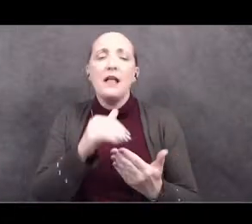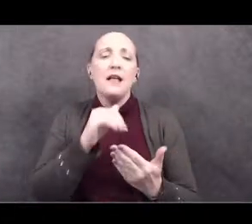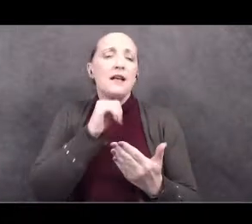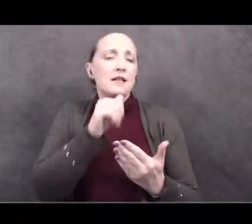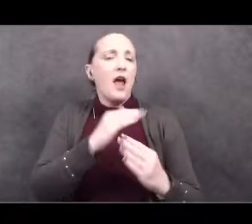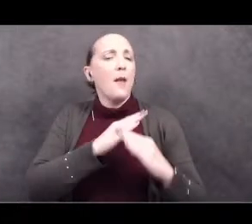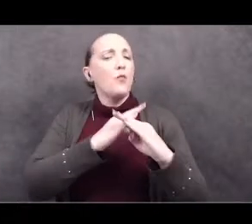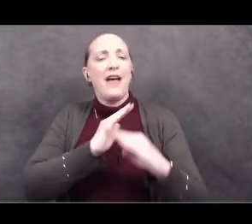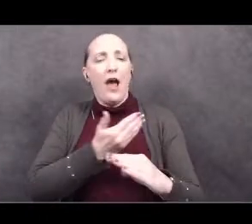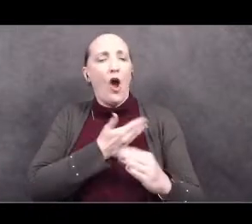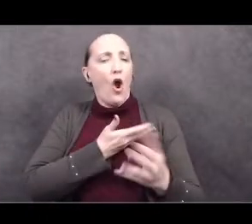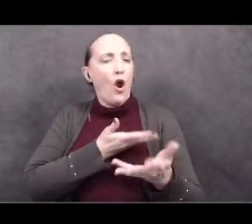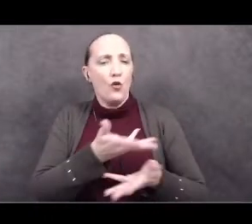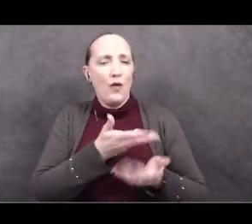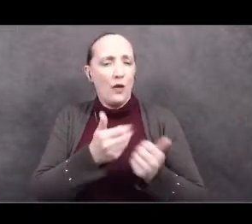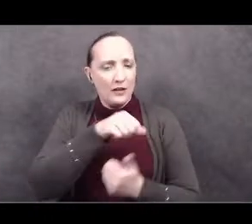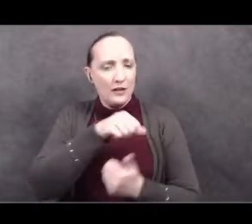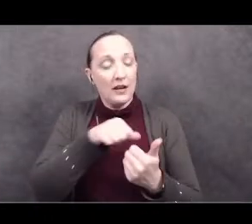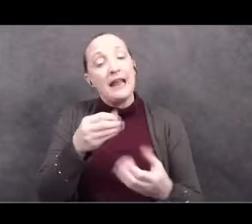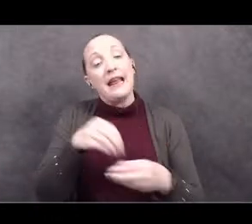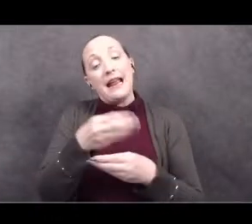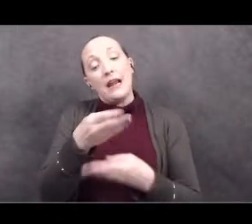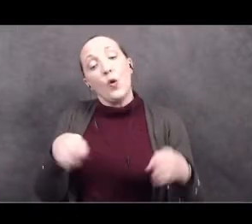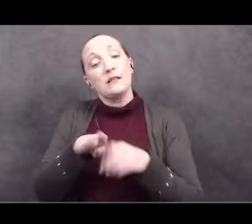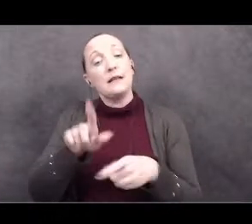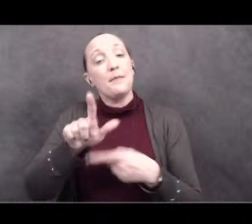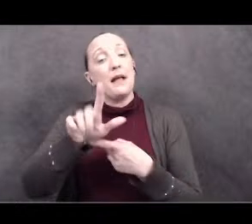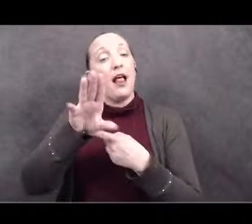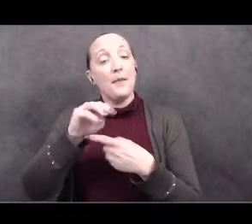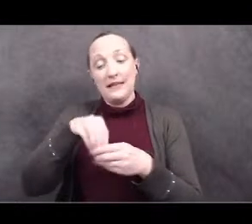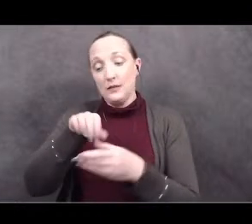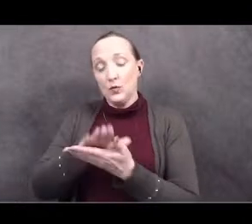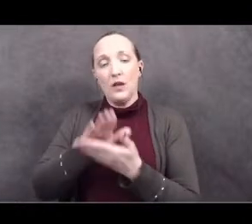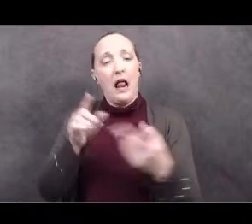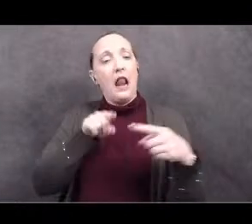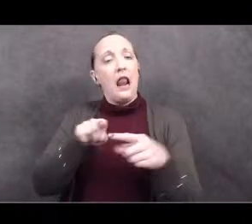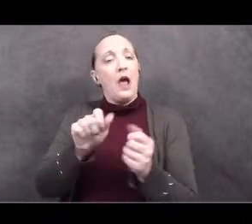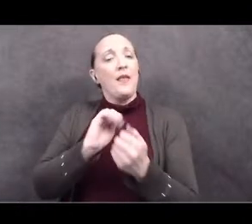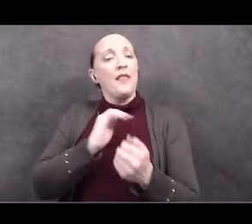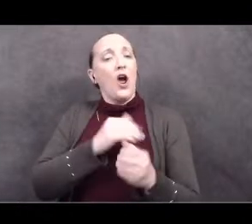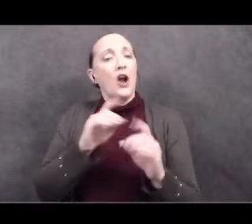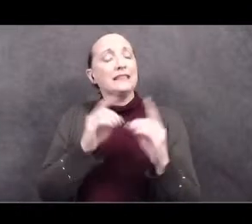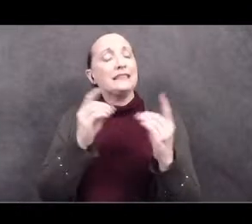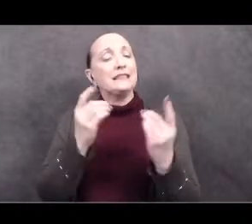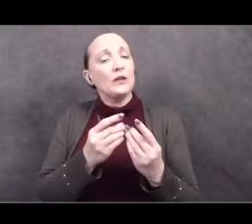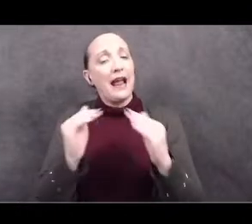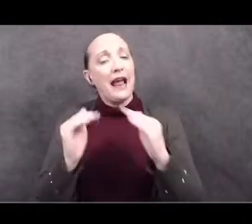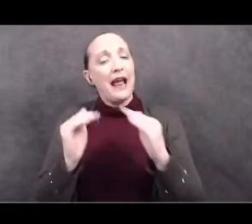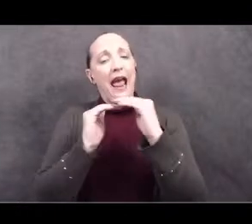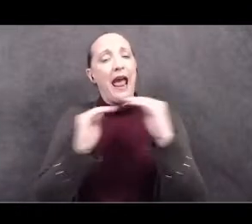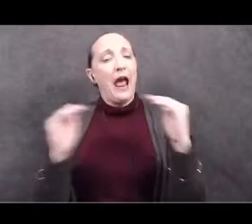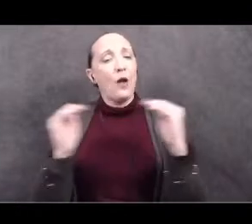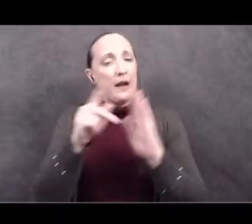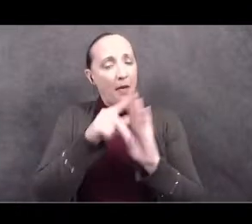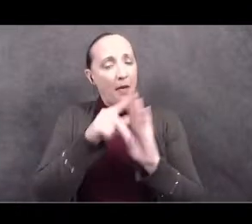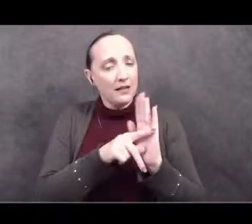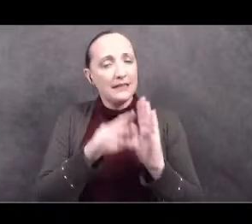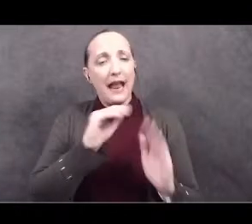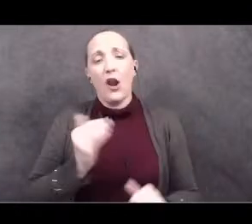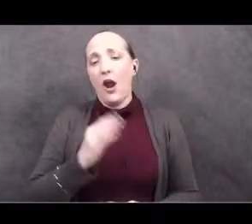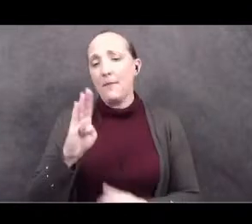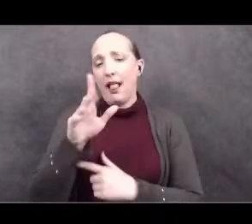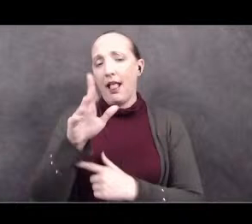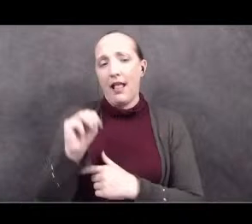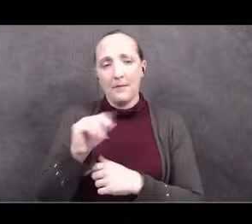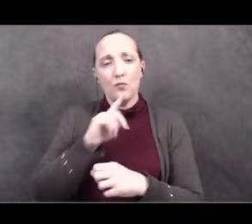closing black lives matter week in school is aligned to our District's Equity policy and the black lives matter resolution that our board courageously